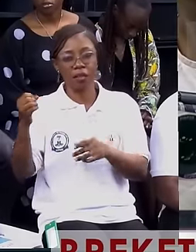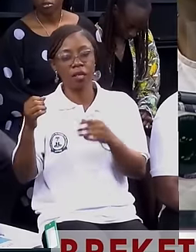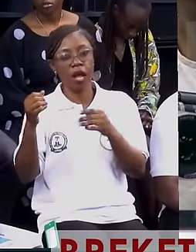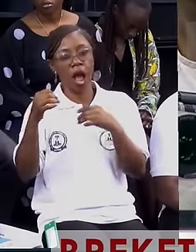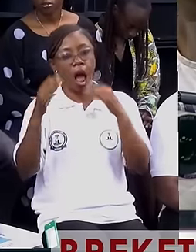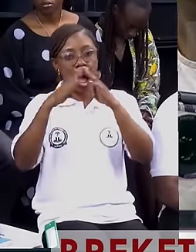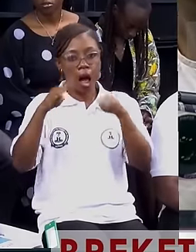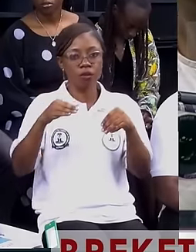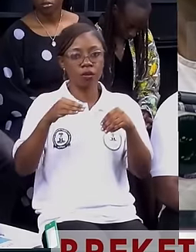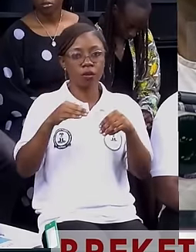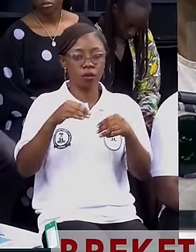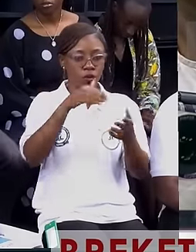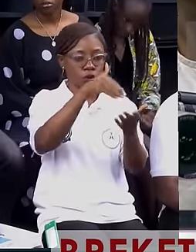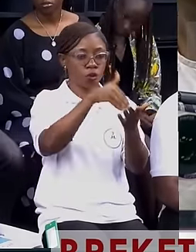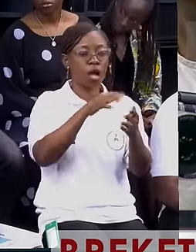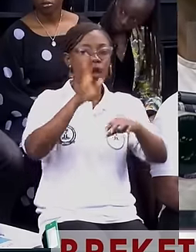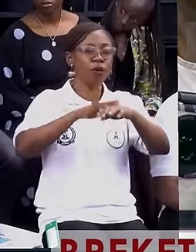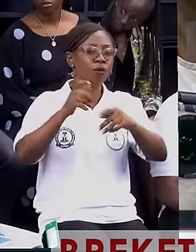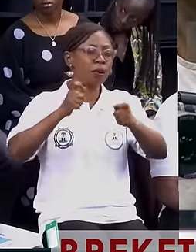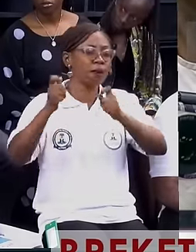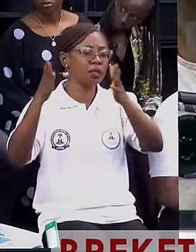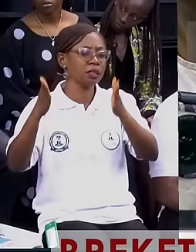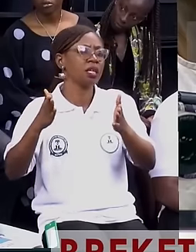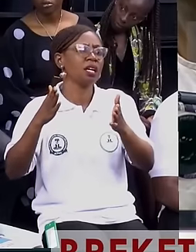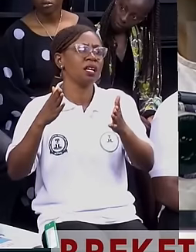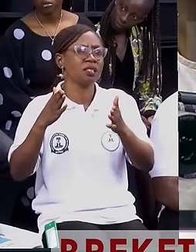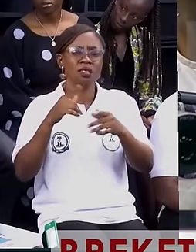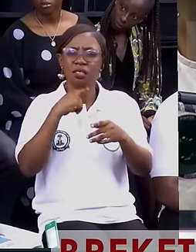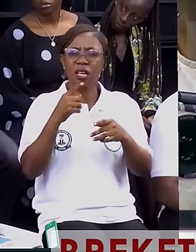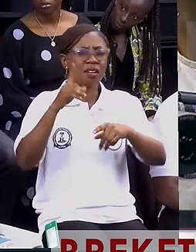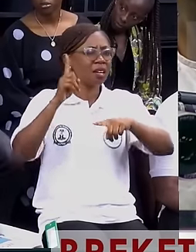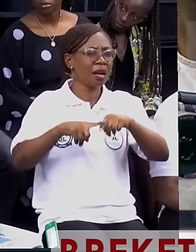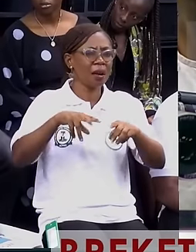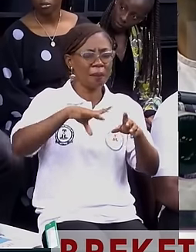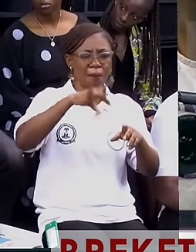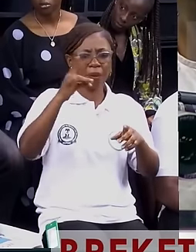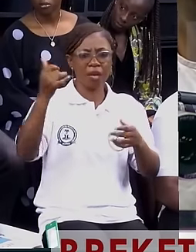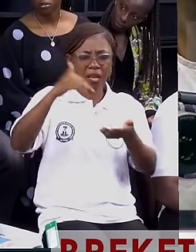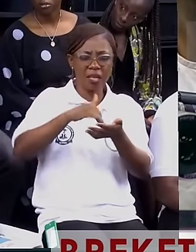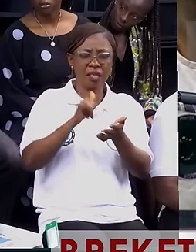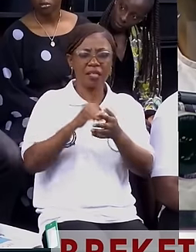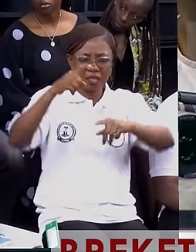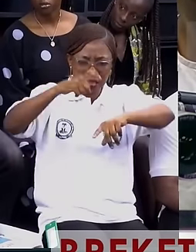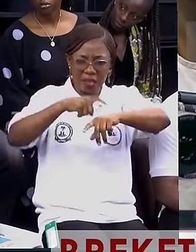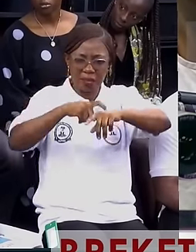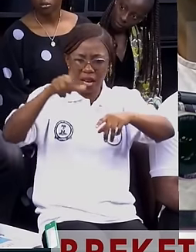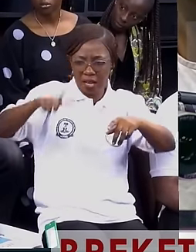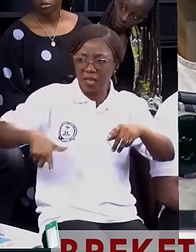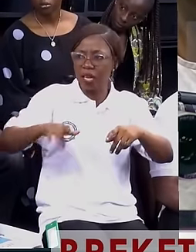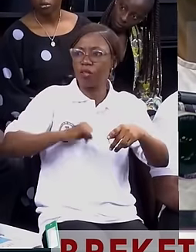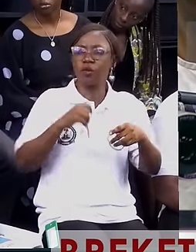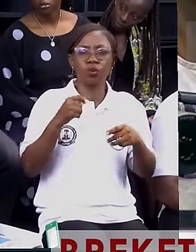to the junction, so I called the manager. The manager said they can't come and pick me again, that this time they are late already, that I